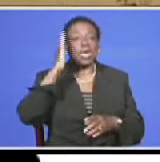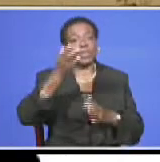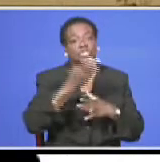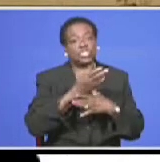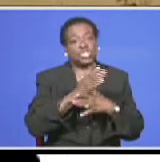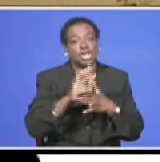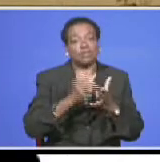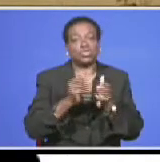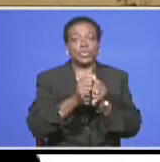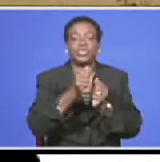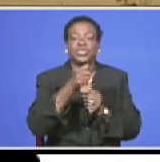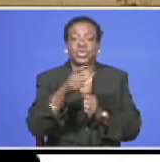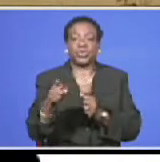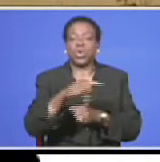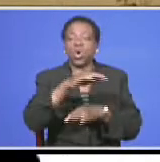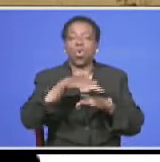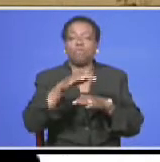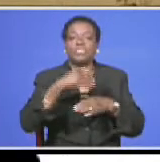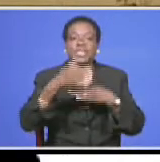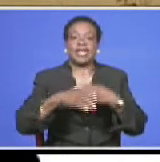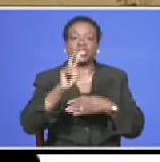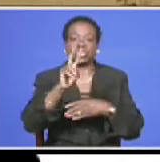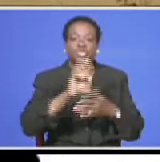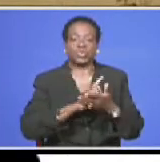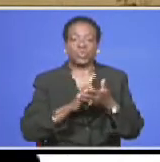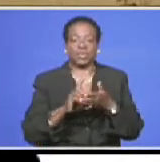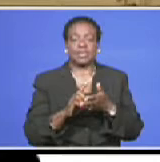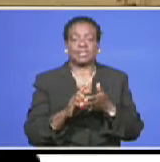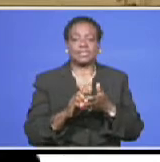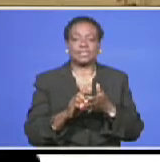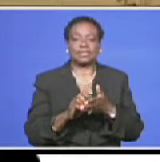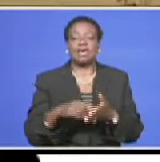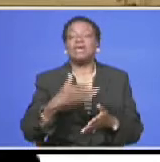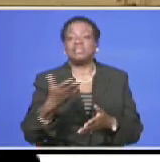once everything dies down a bit, but I can tell you things are looking up.